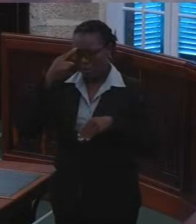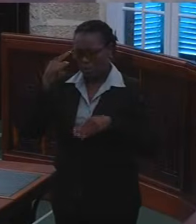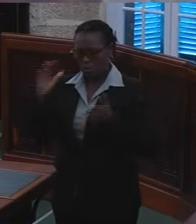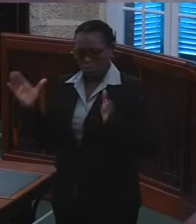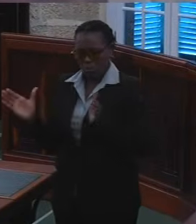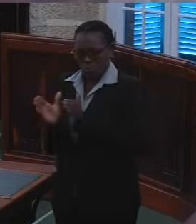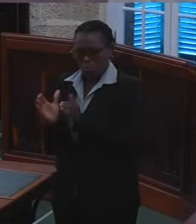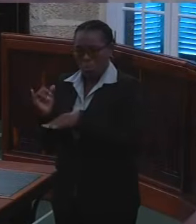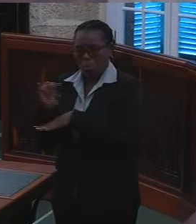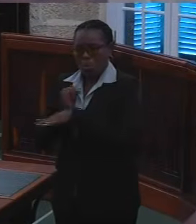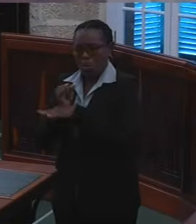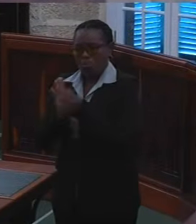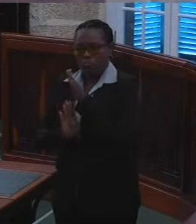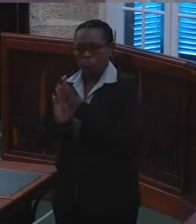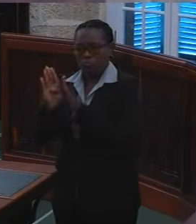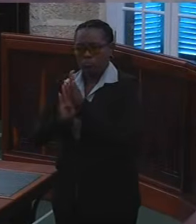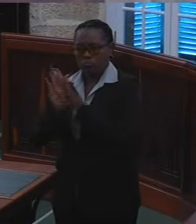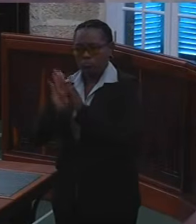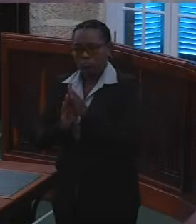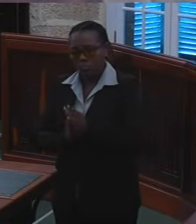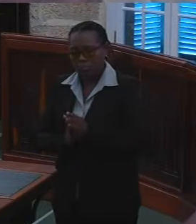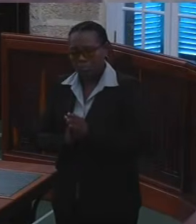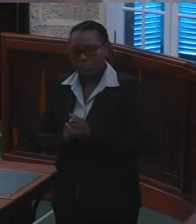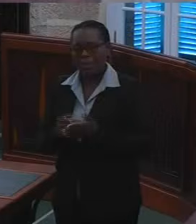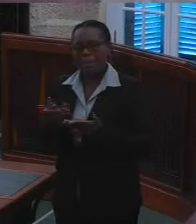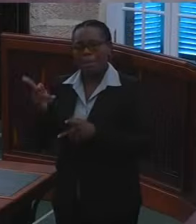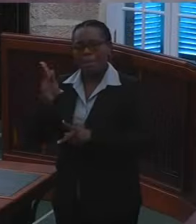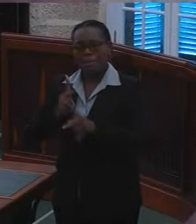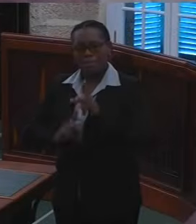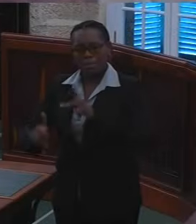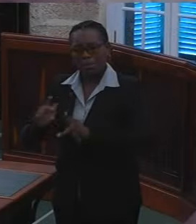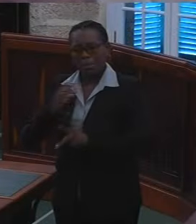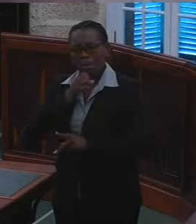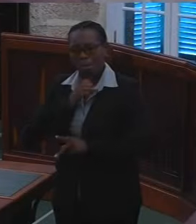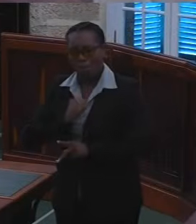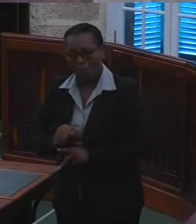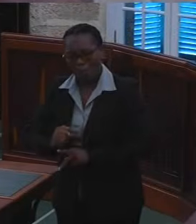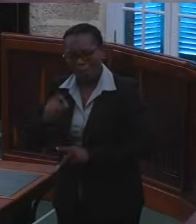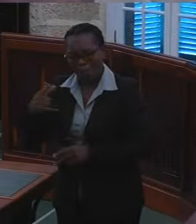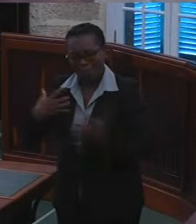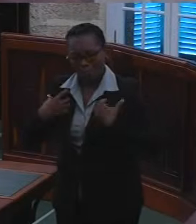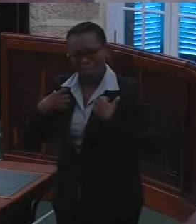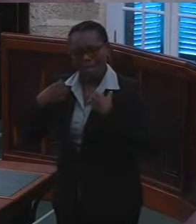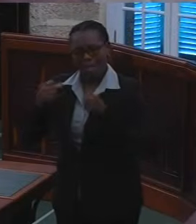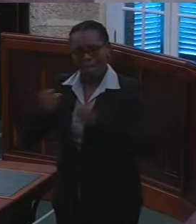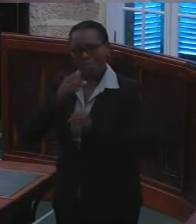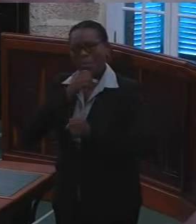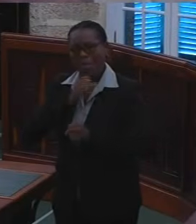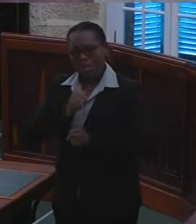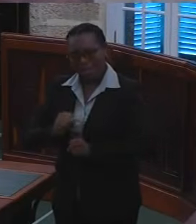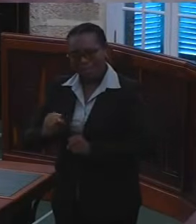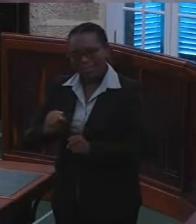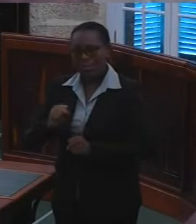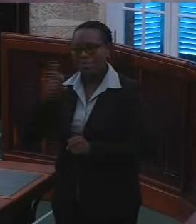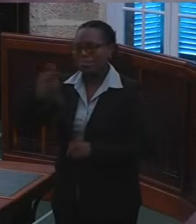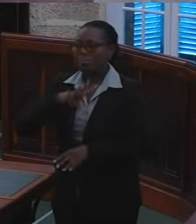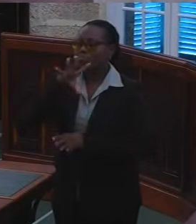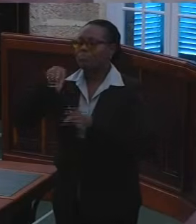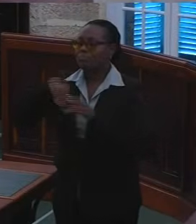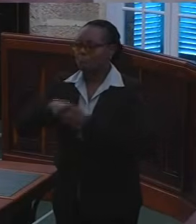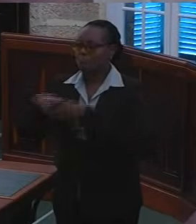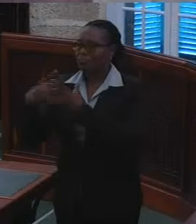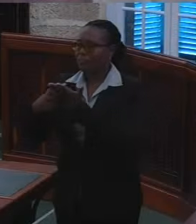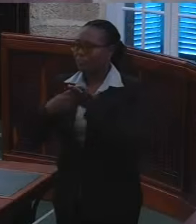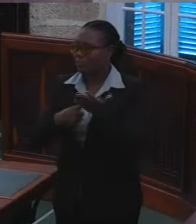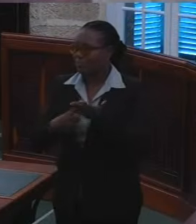state, that healthy aging must become part of the dialogue and the conversation. So we